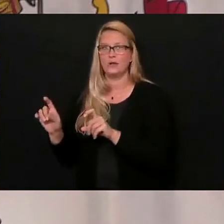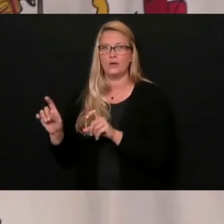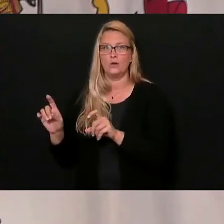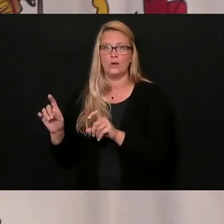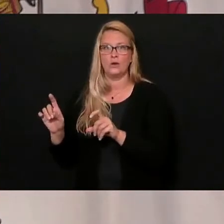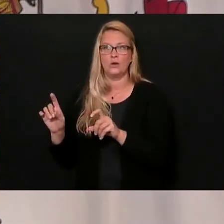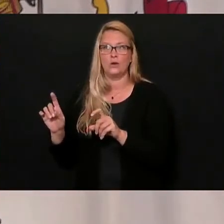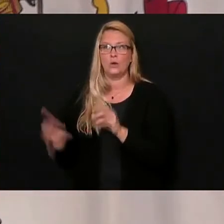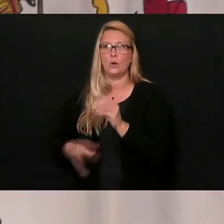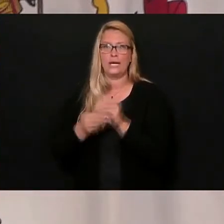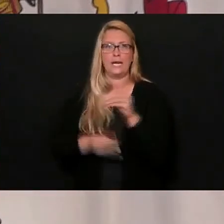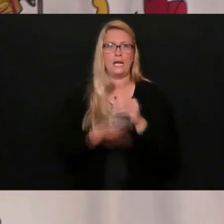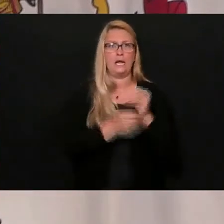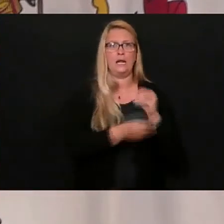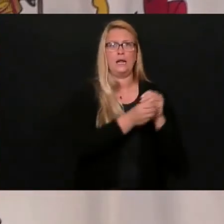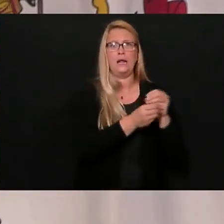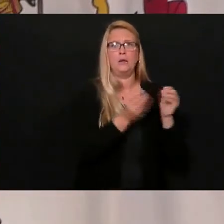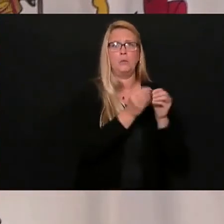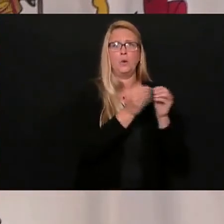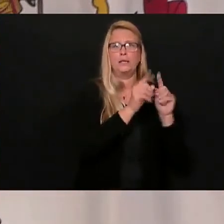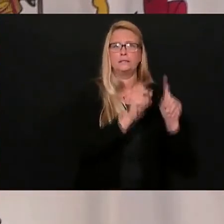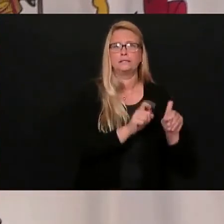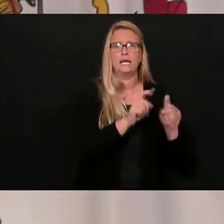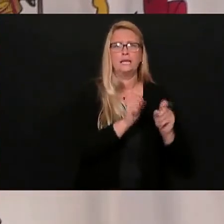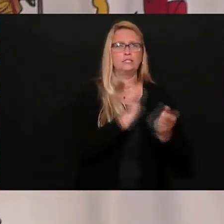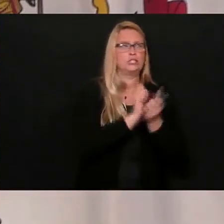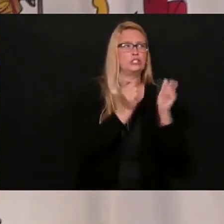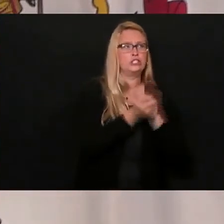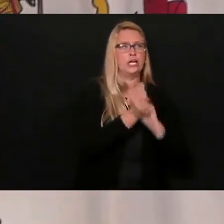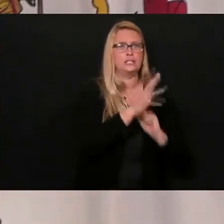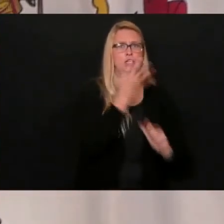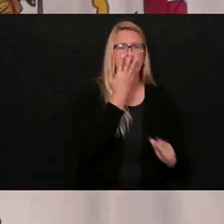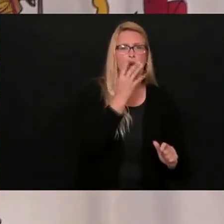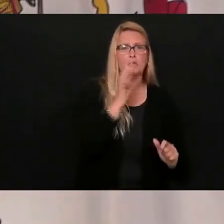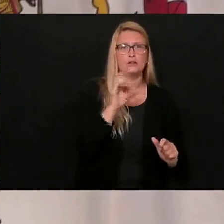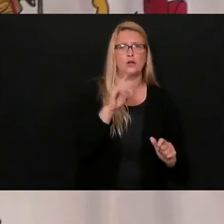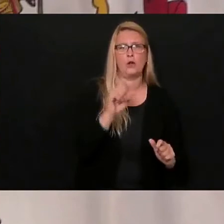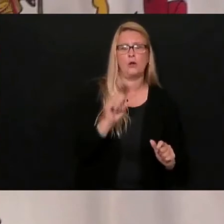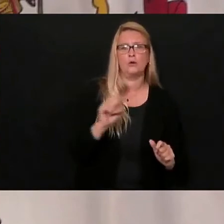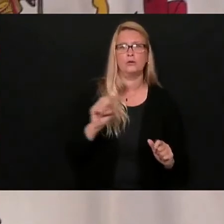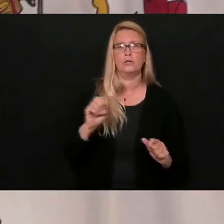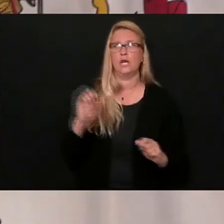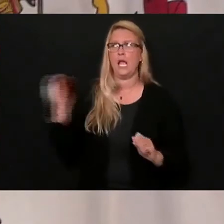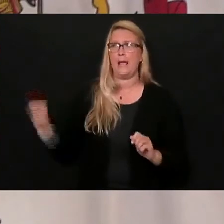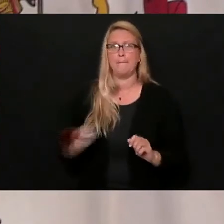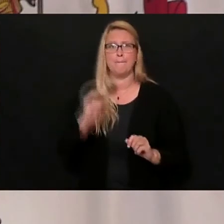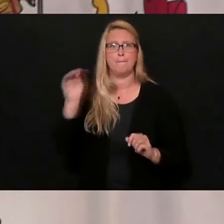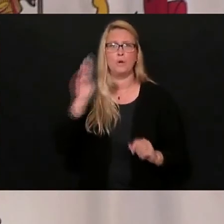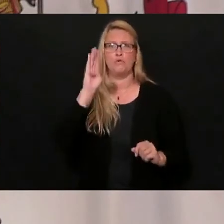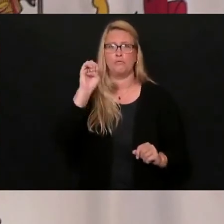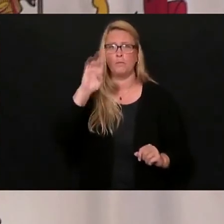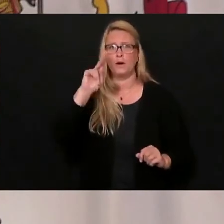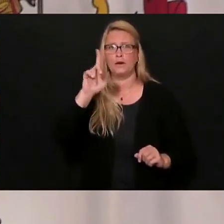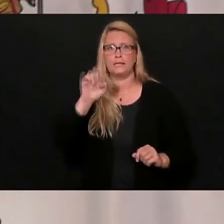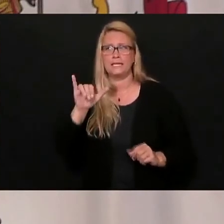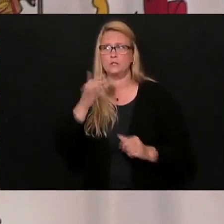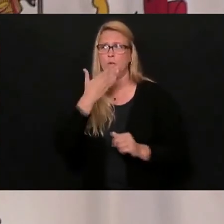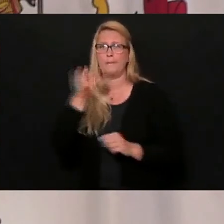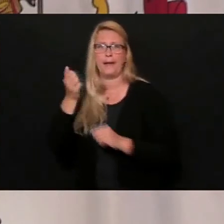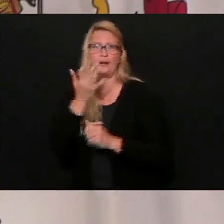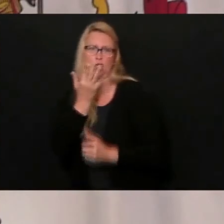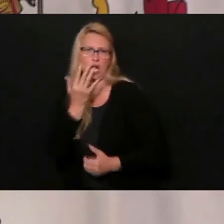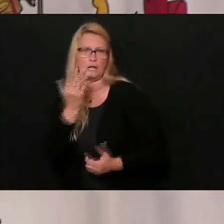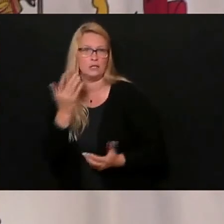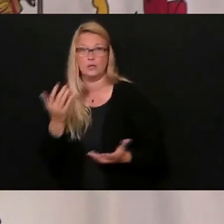to get more tests in to do something and move Berkeley to a better number or a better color.